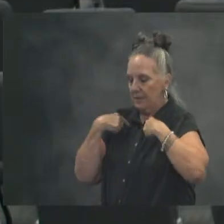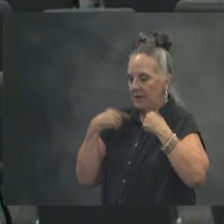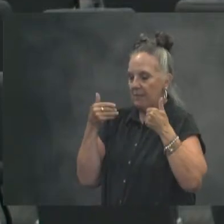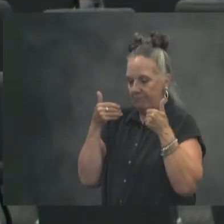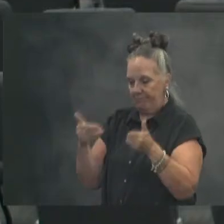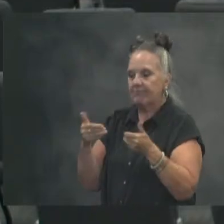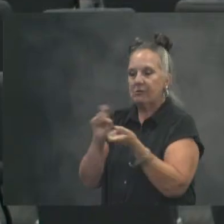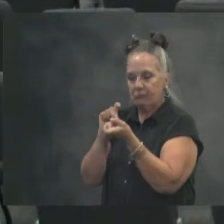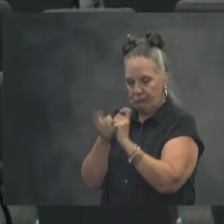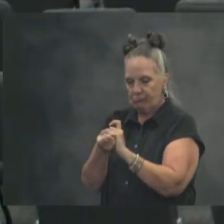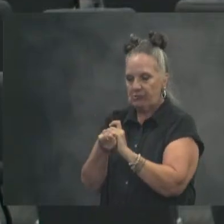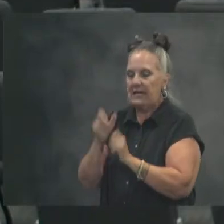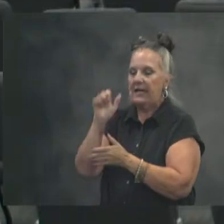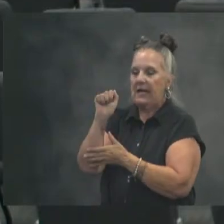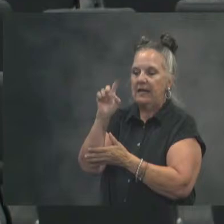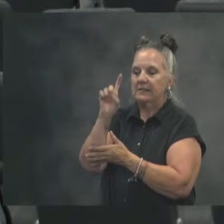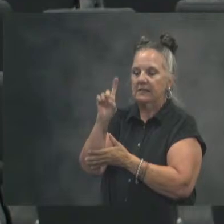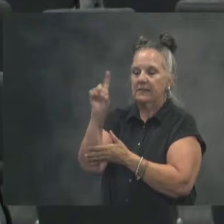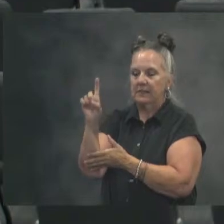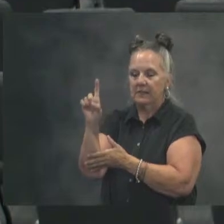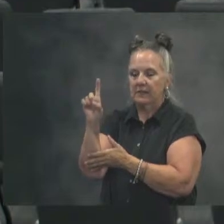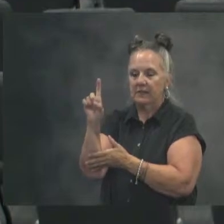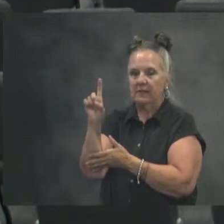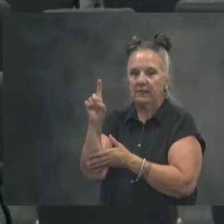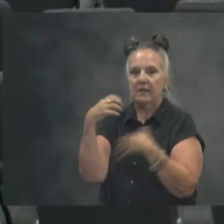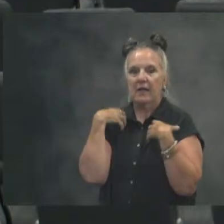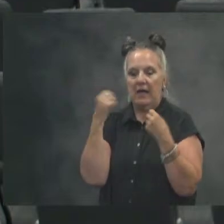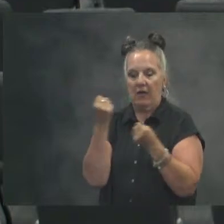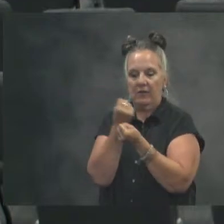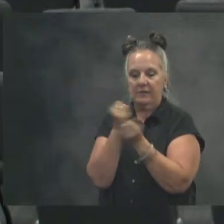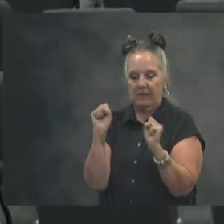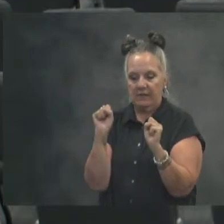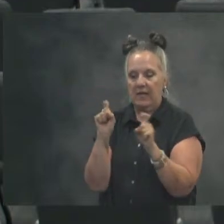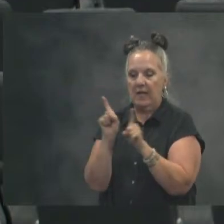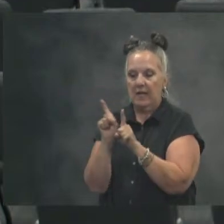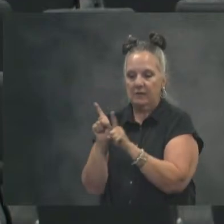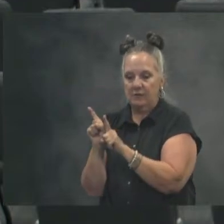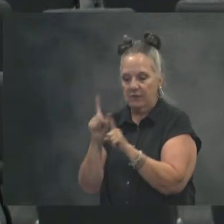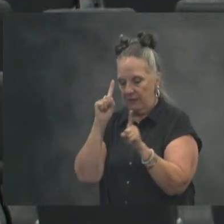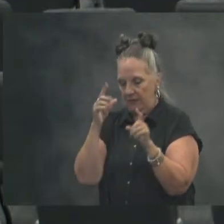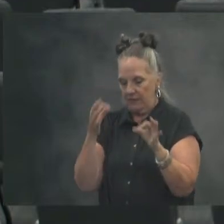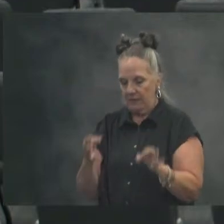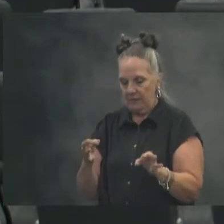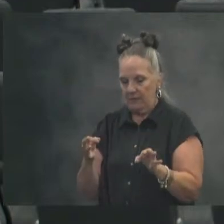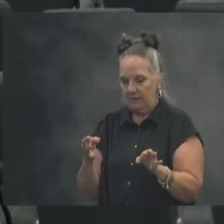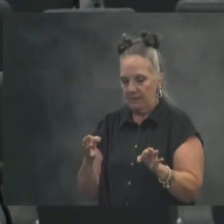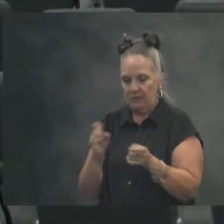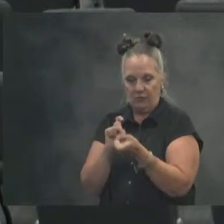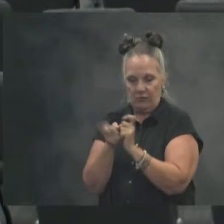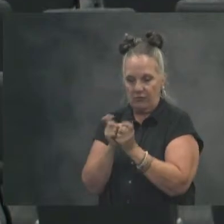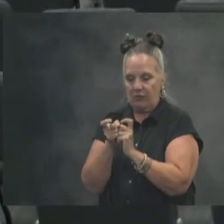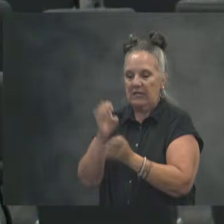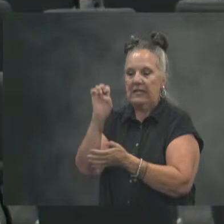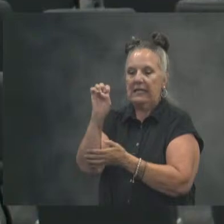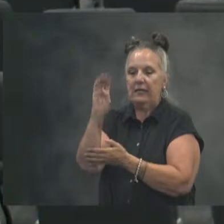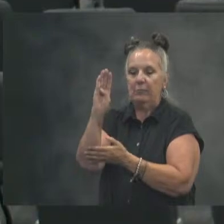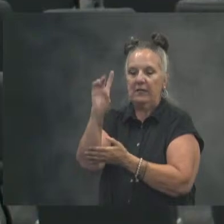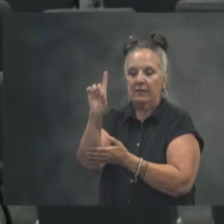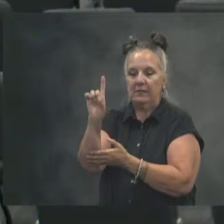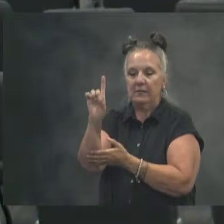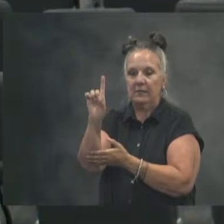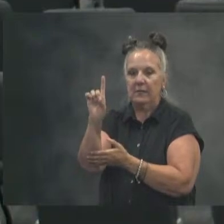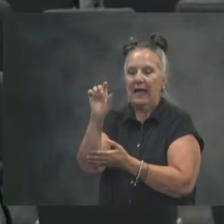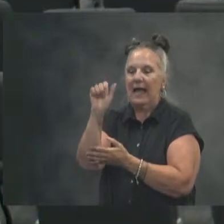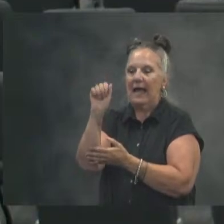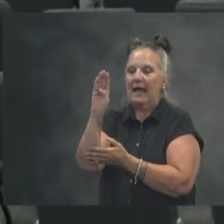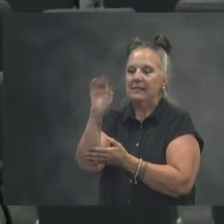changes to policy ADD, health and safety, and the proposed rescissions of policy EBD,